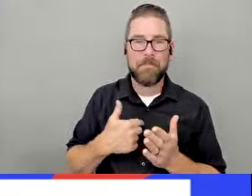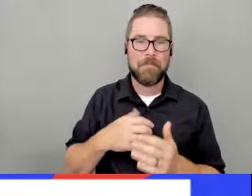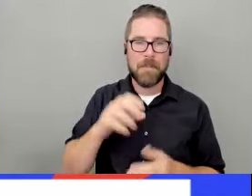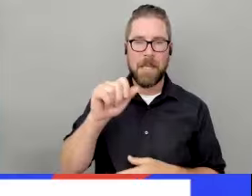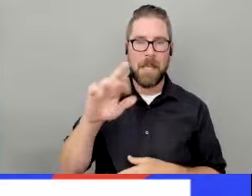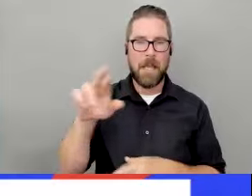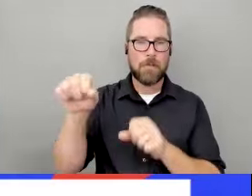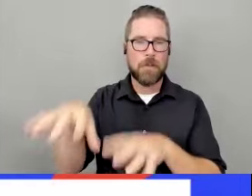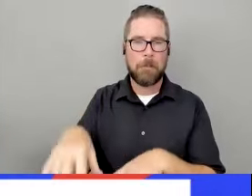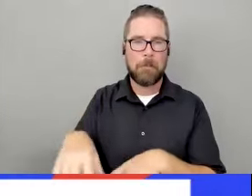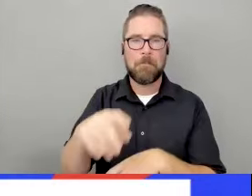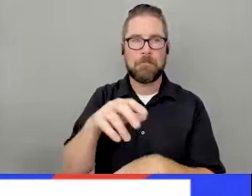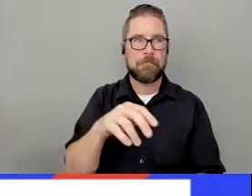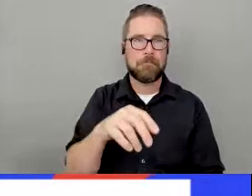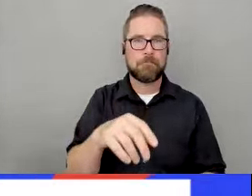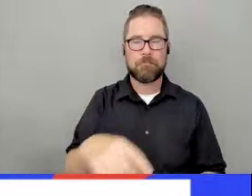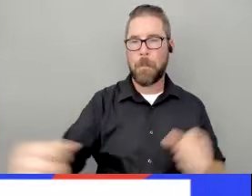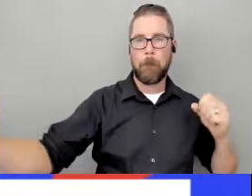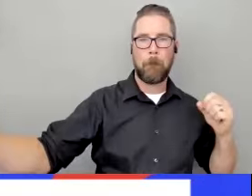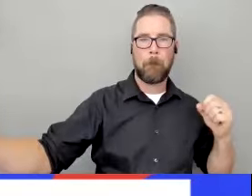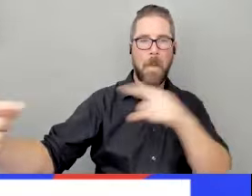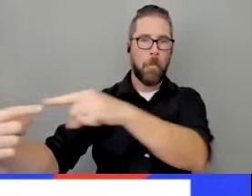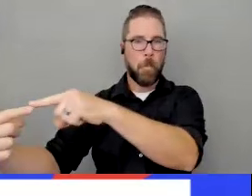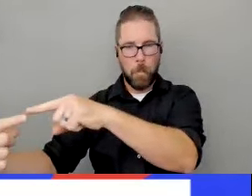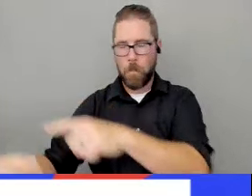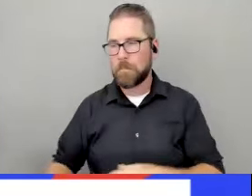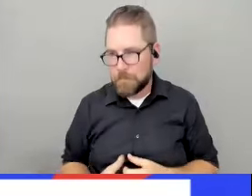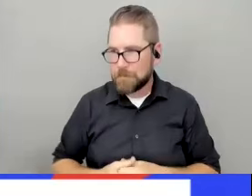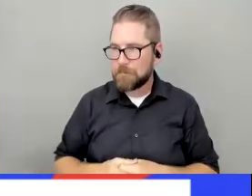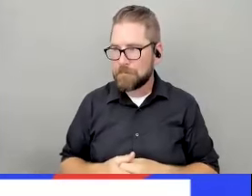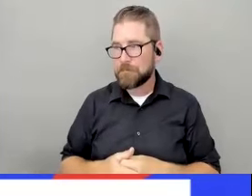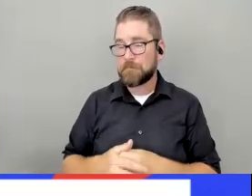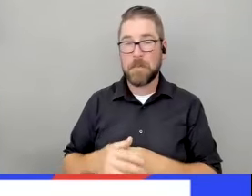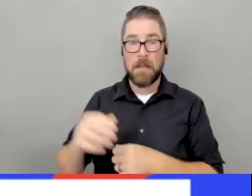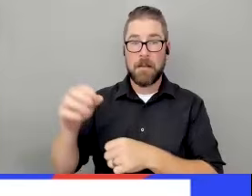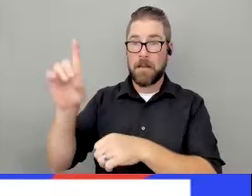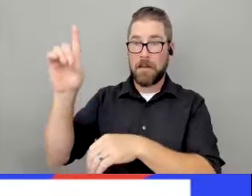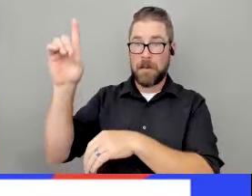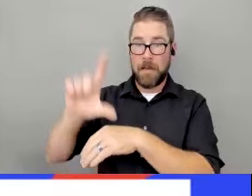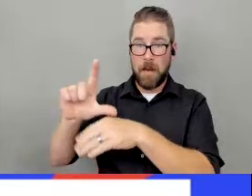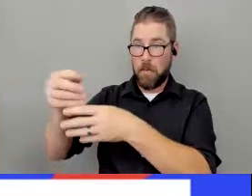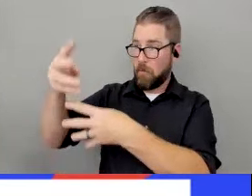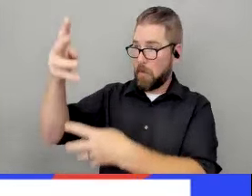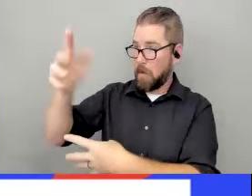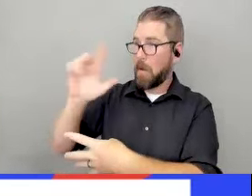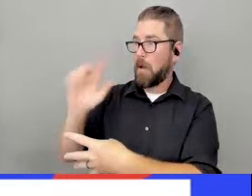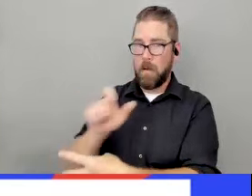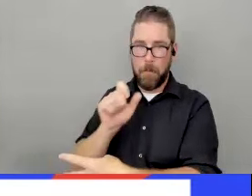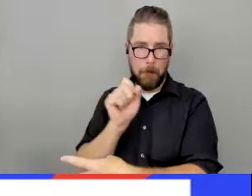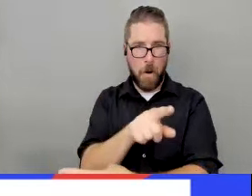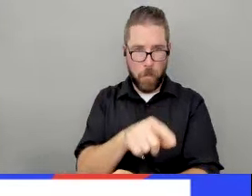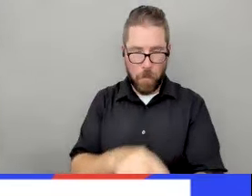my computer. And then from my downloads, I dragged it into the media. So I chose the Add Media